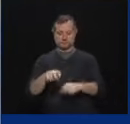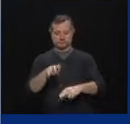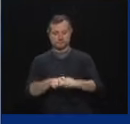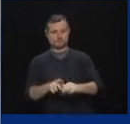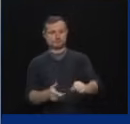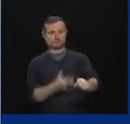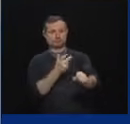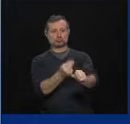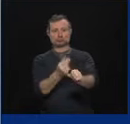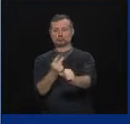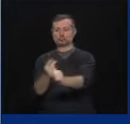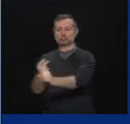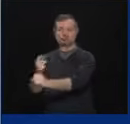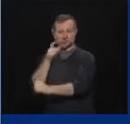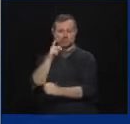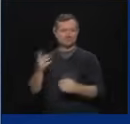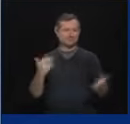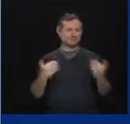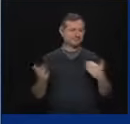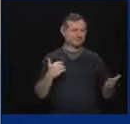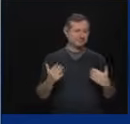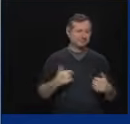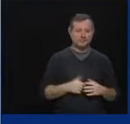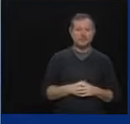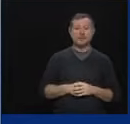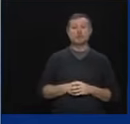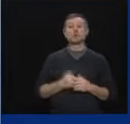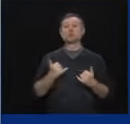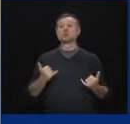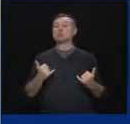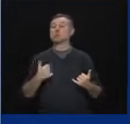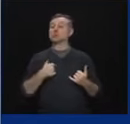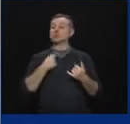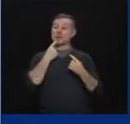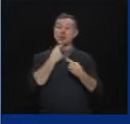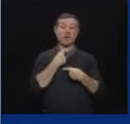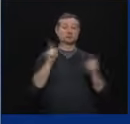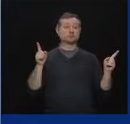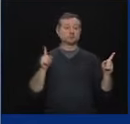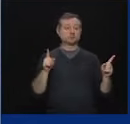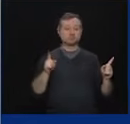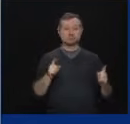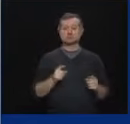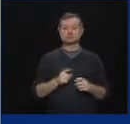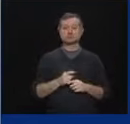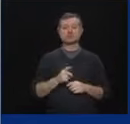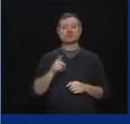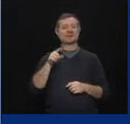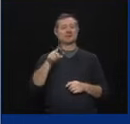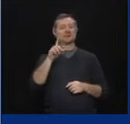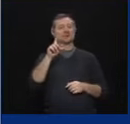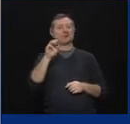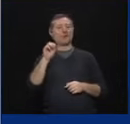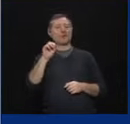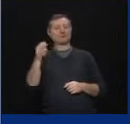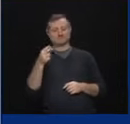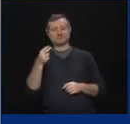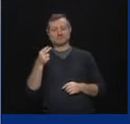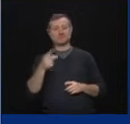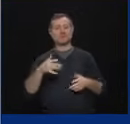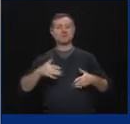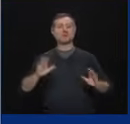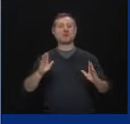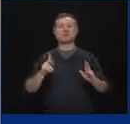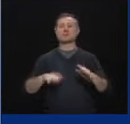today, and I wanted to announce as today, we are directing the Department of Health to allow basic EMTs to administer vaccines. This is